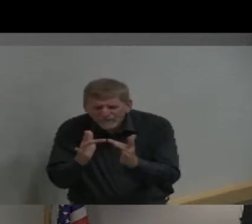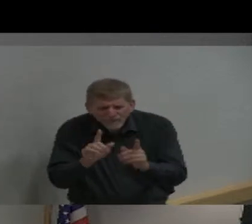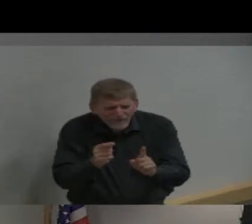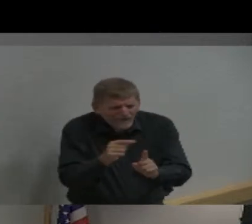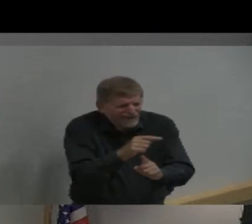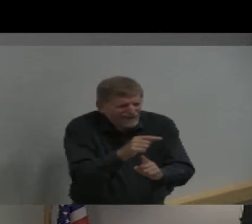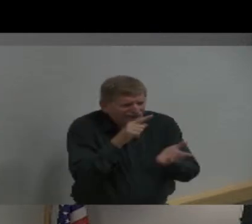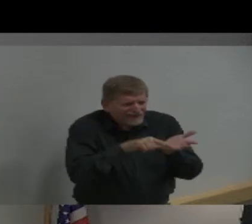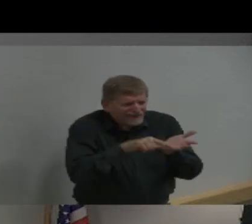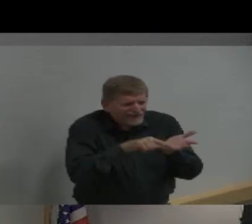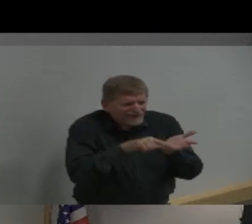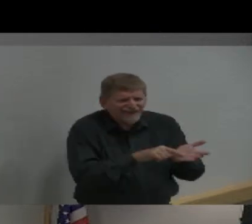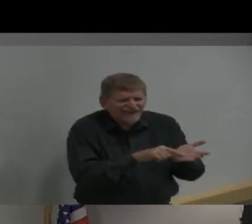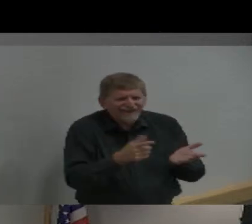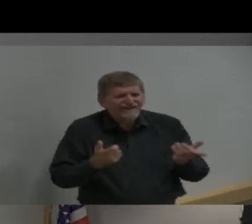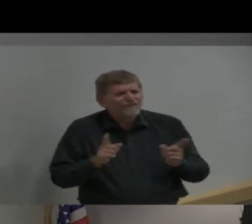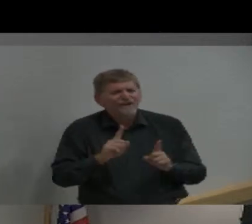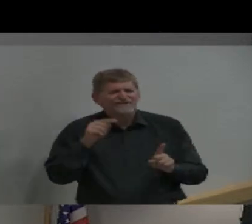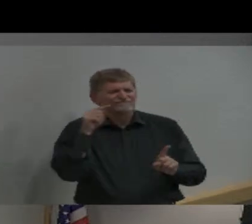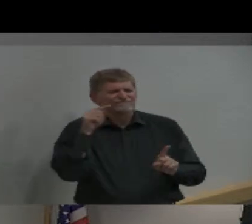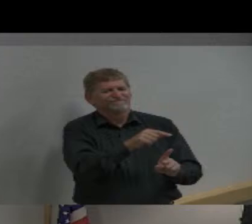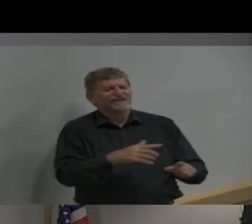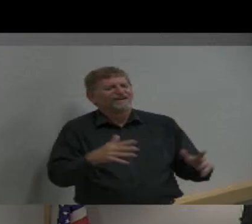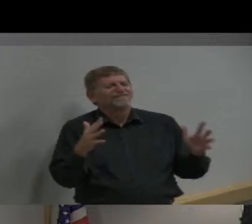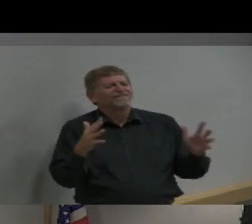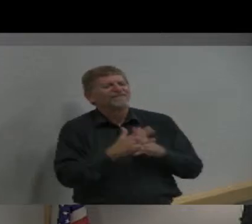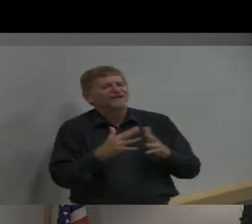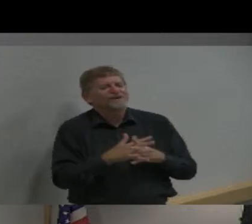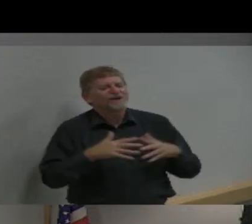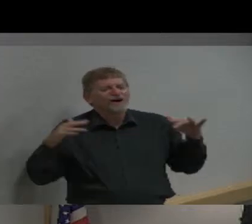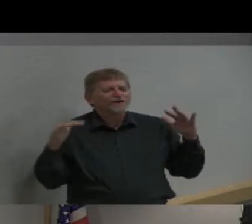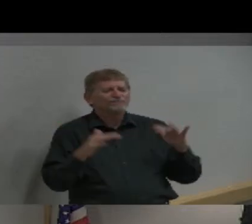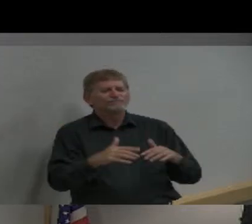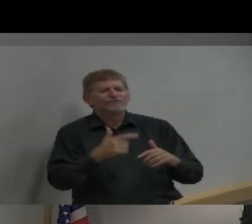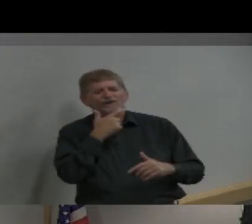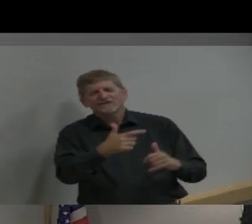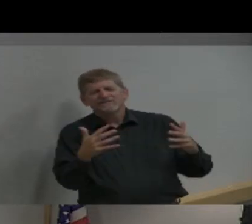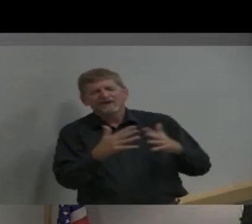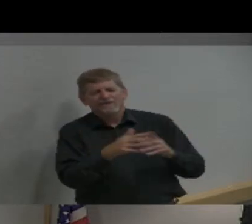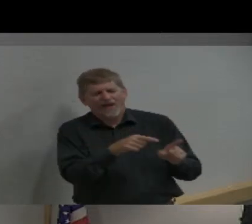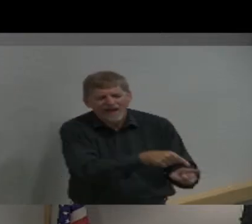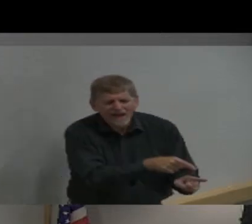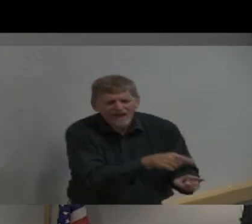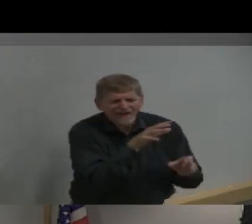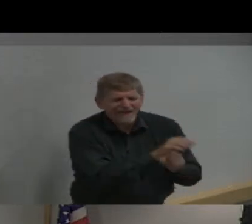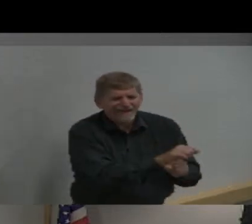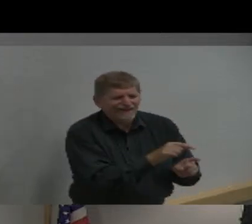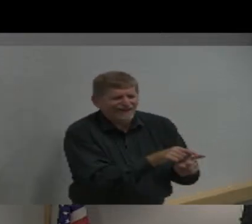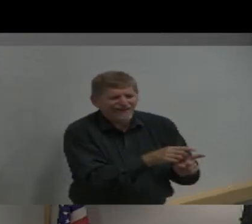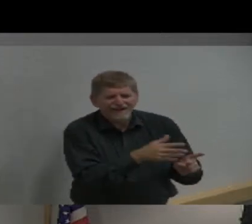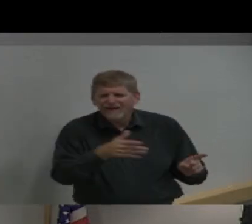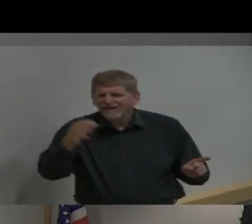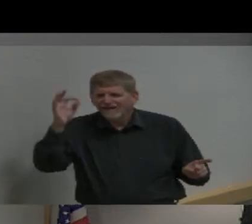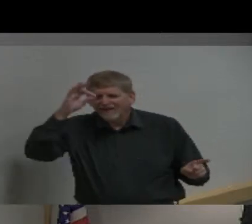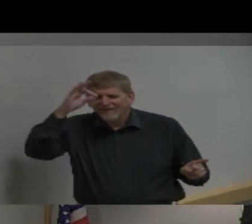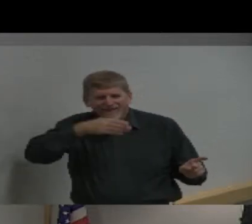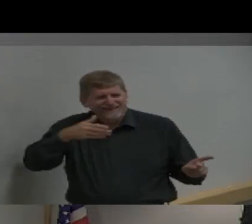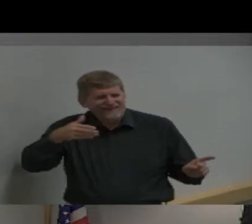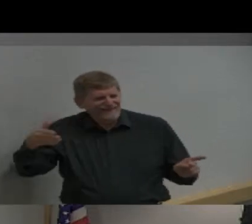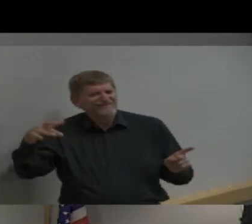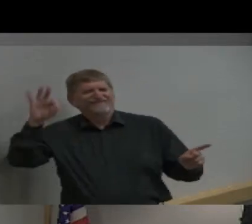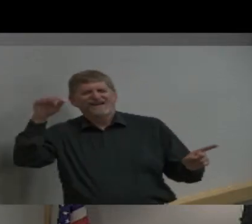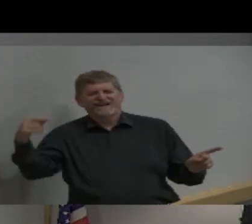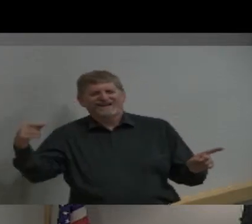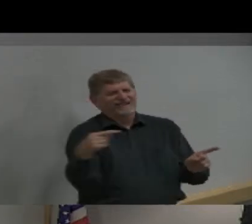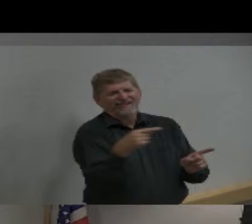watching parties. So there's a definite risk of COVID-19 transmission even in